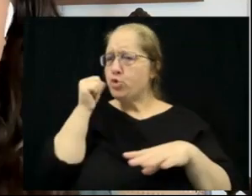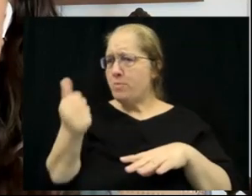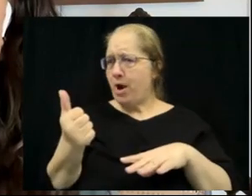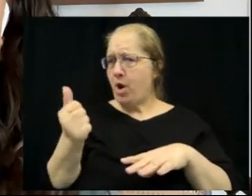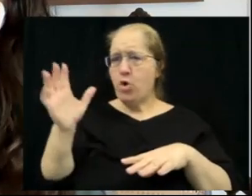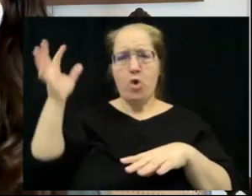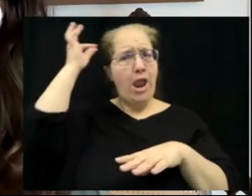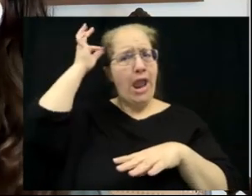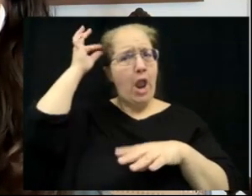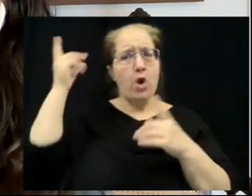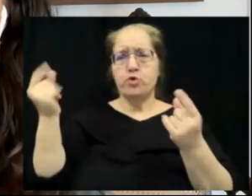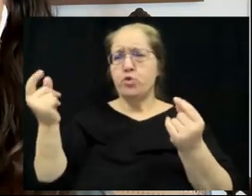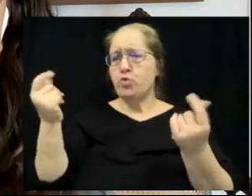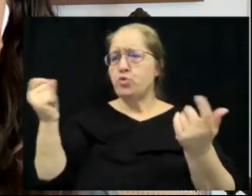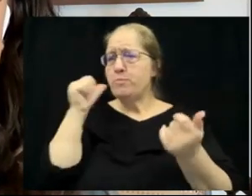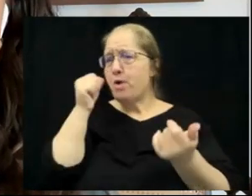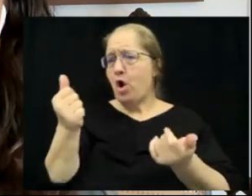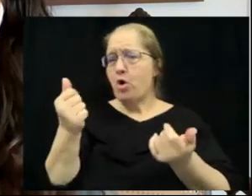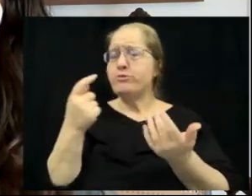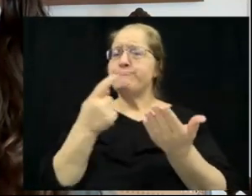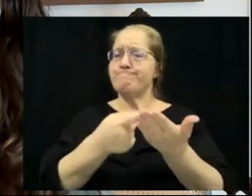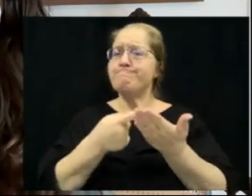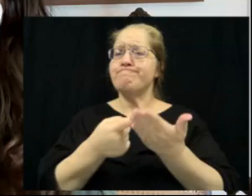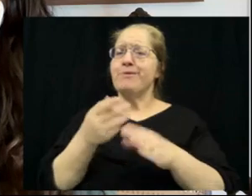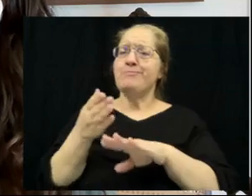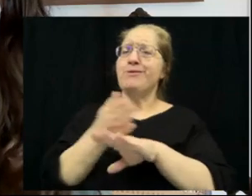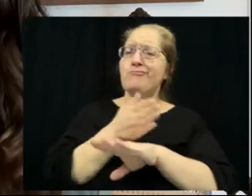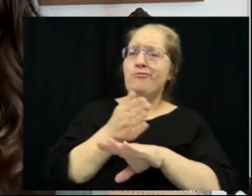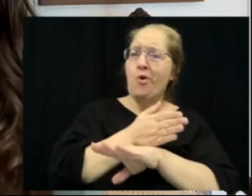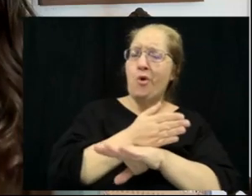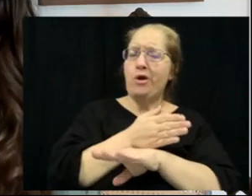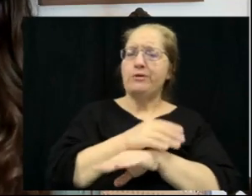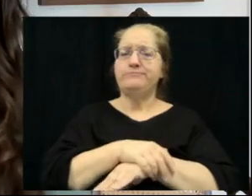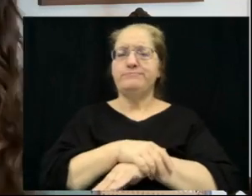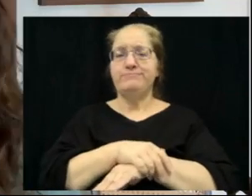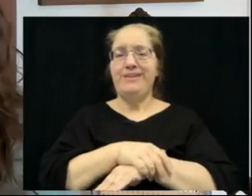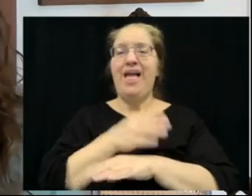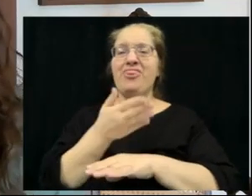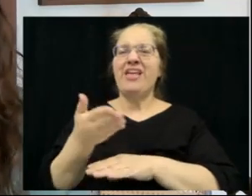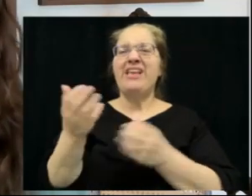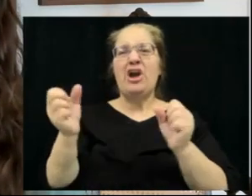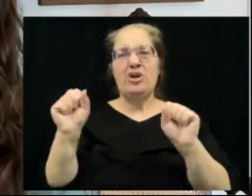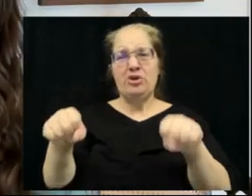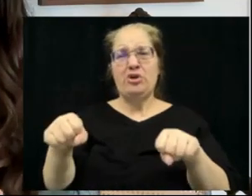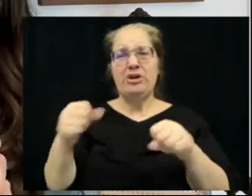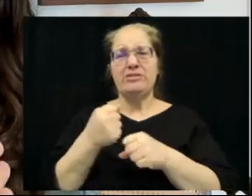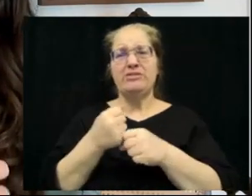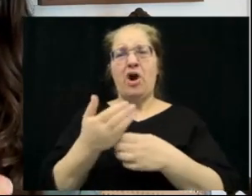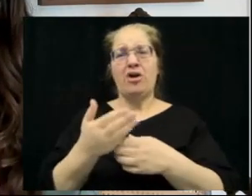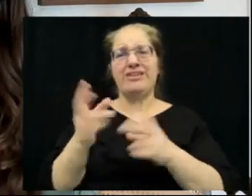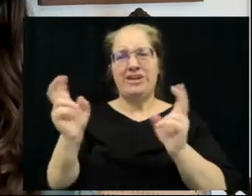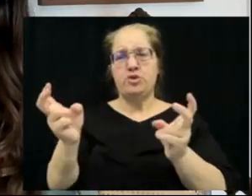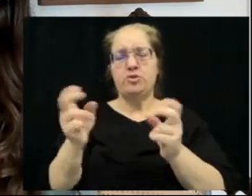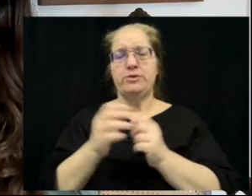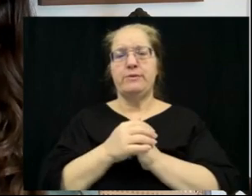your hair going to be like? Or, talk through some things that could become barriers for our daughter, but